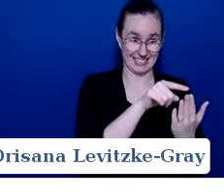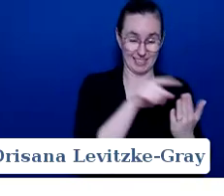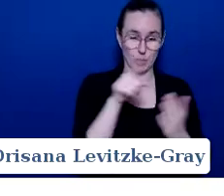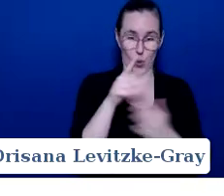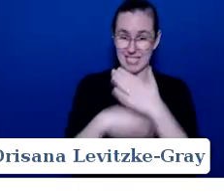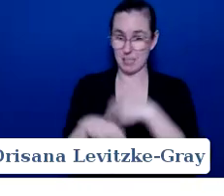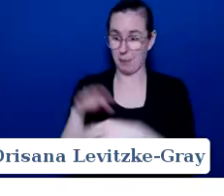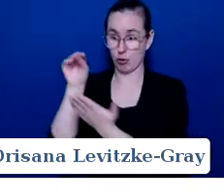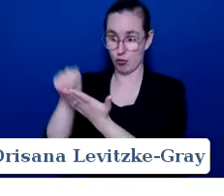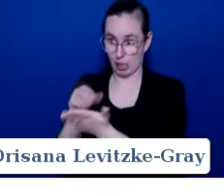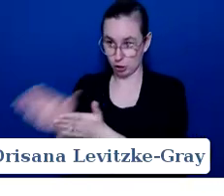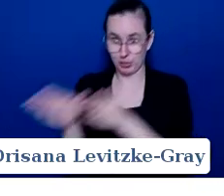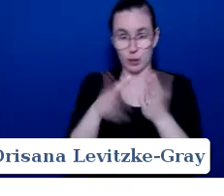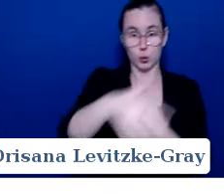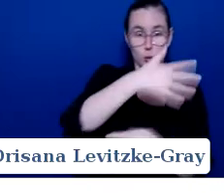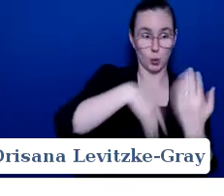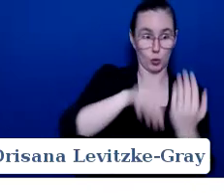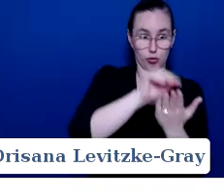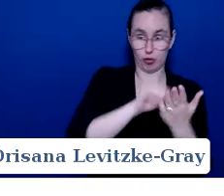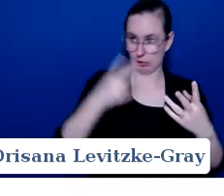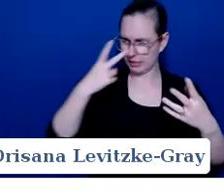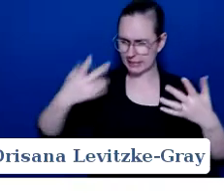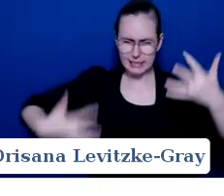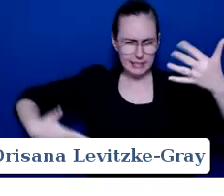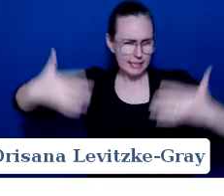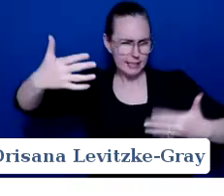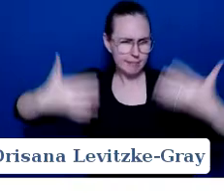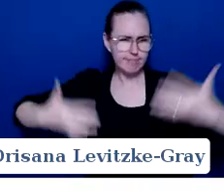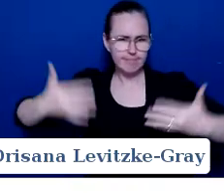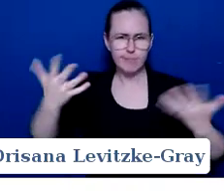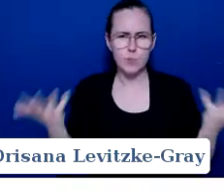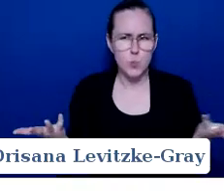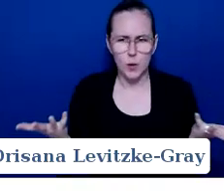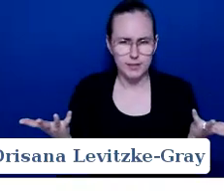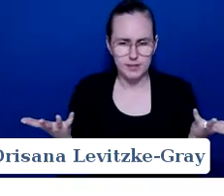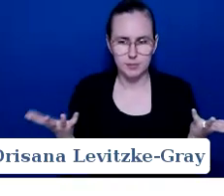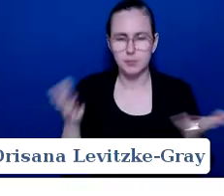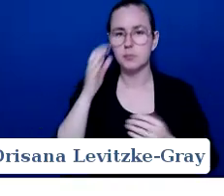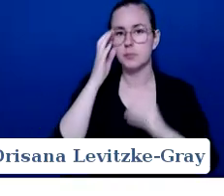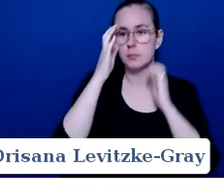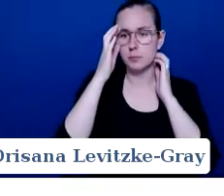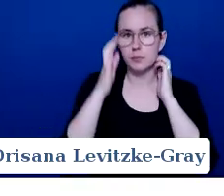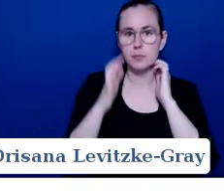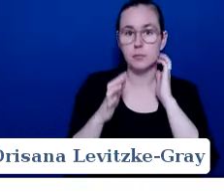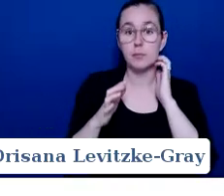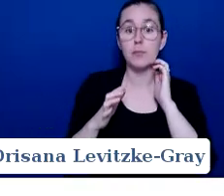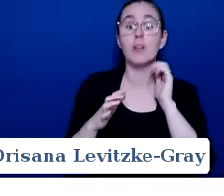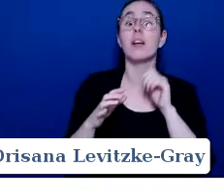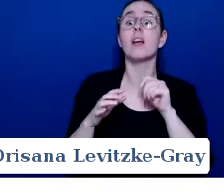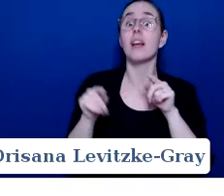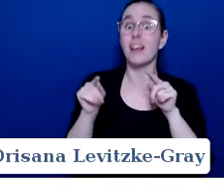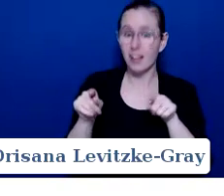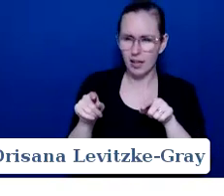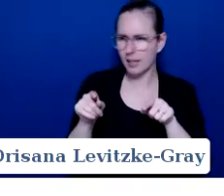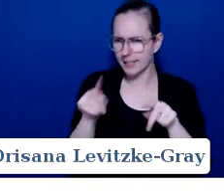based on the person. And we will try to organize the interoperability between these